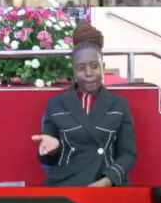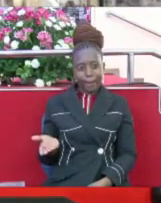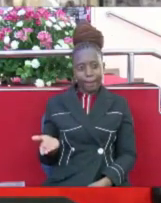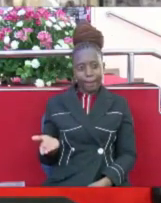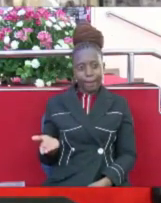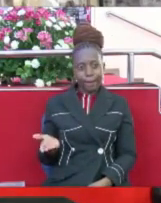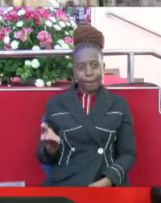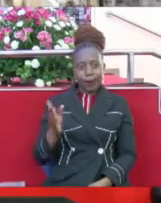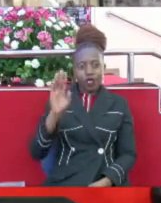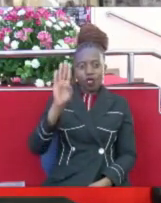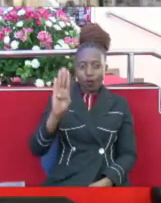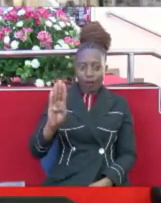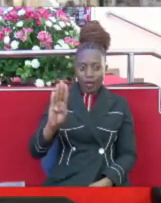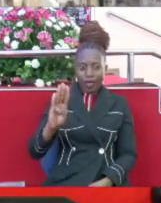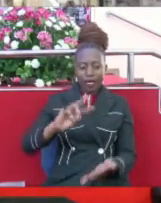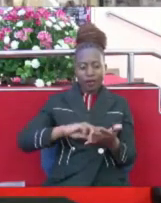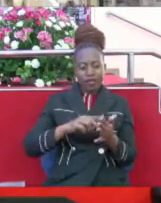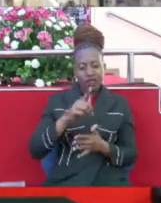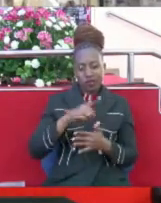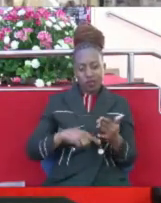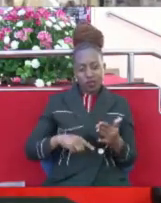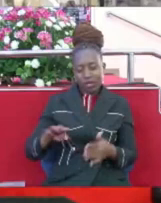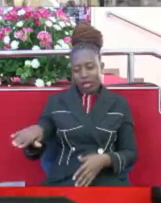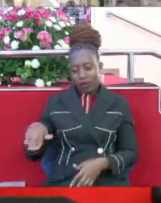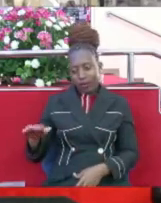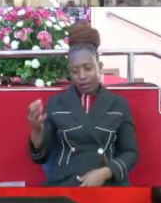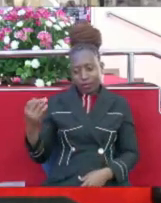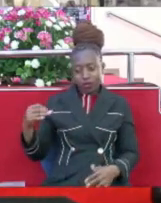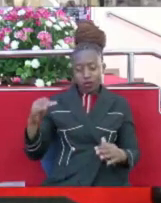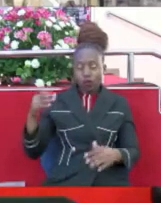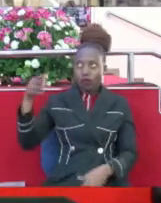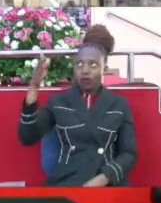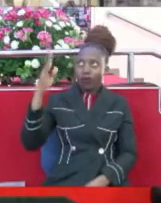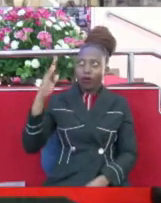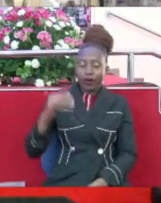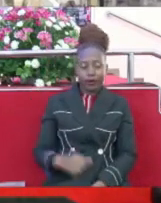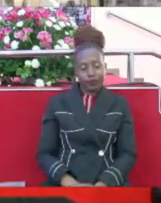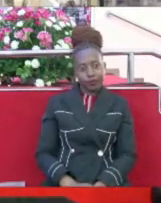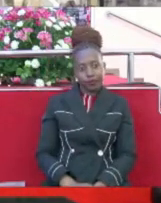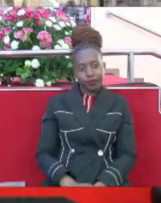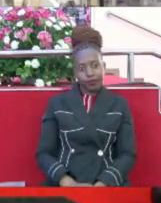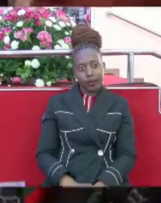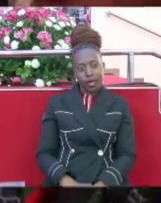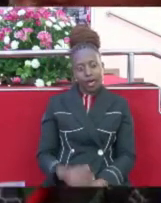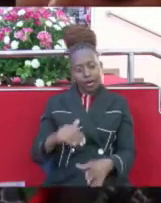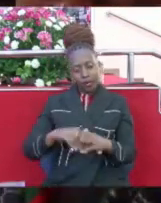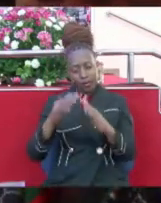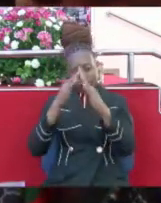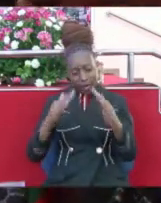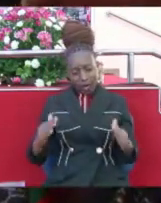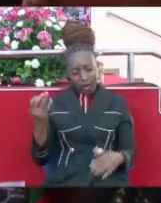So Bethel is the house of God. And the house of God is a place